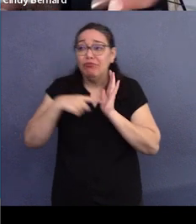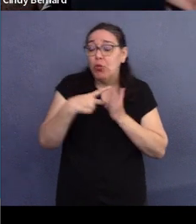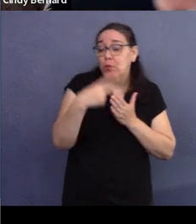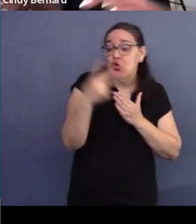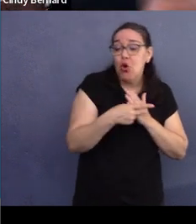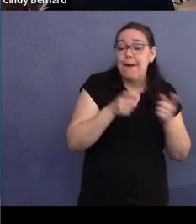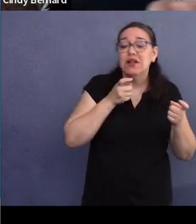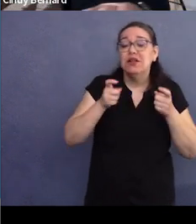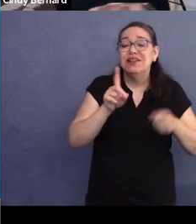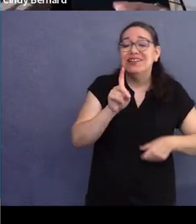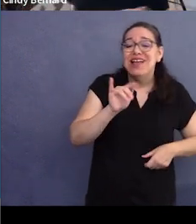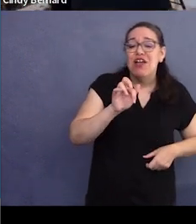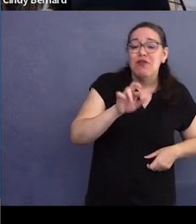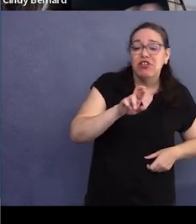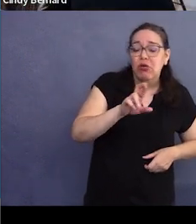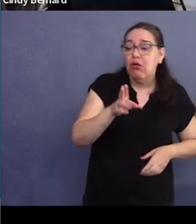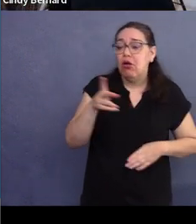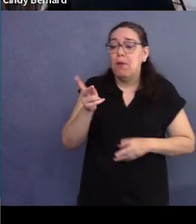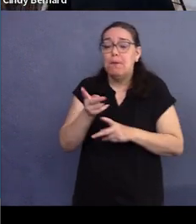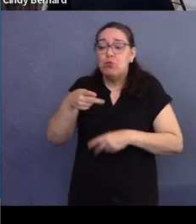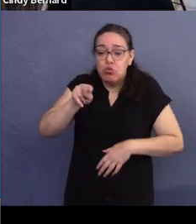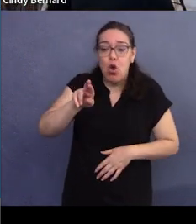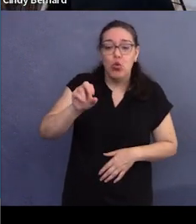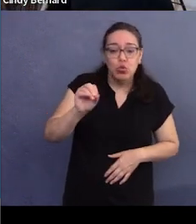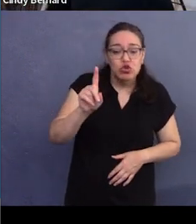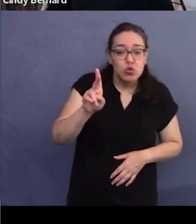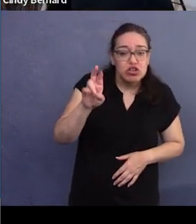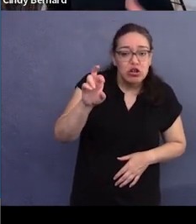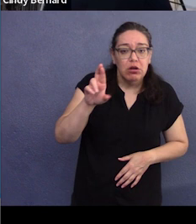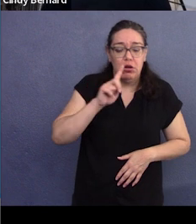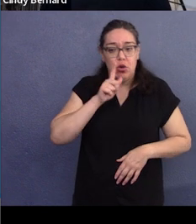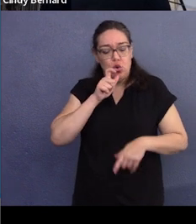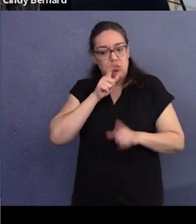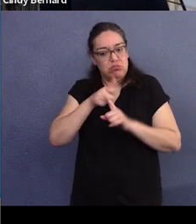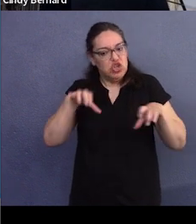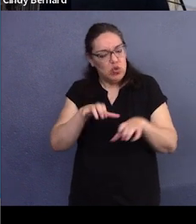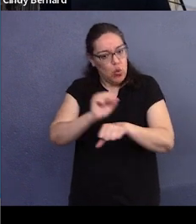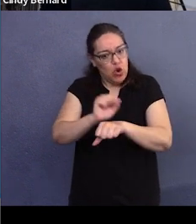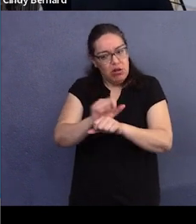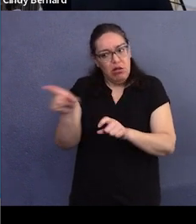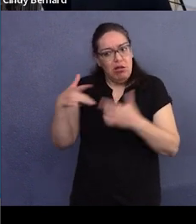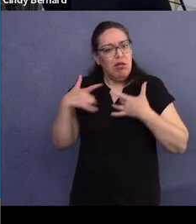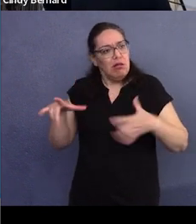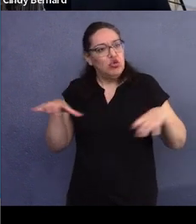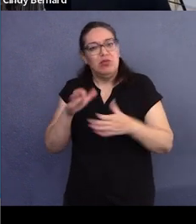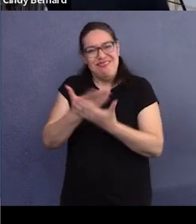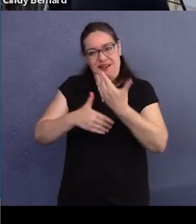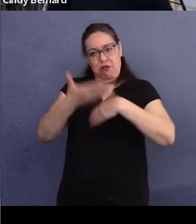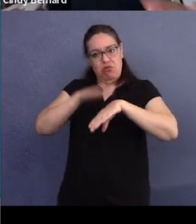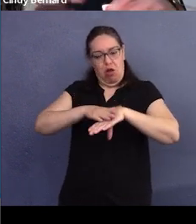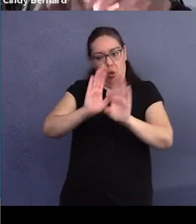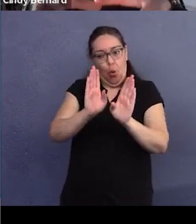that's having to do the actual work, they're generally doing the hands-on organizing